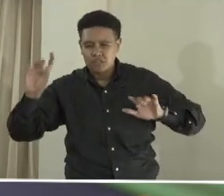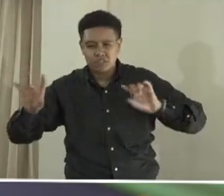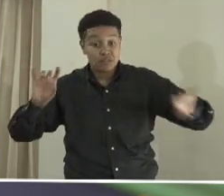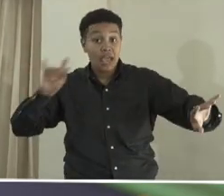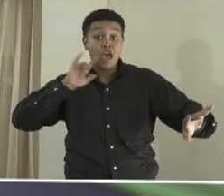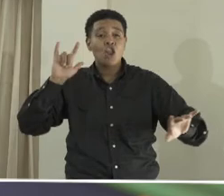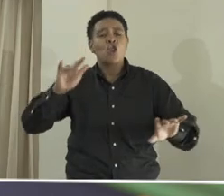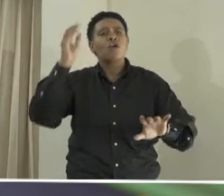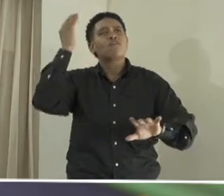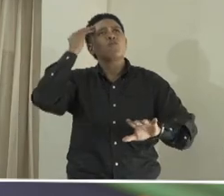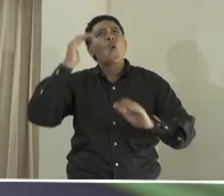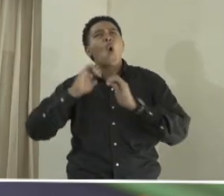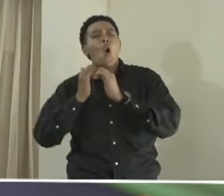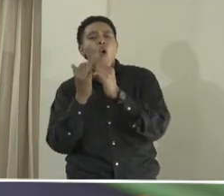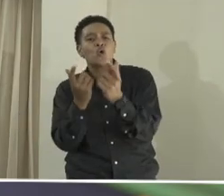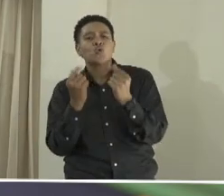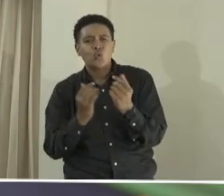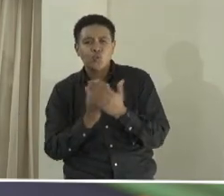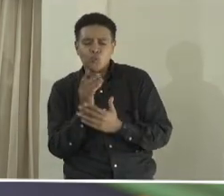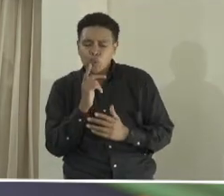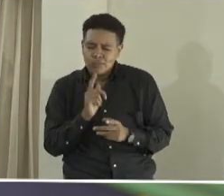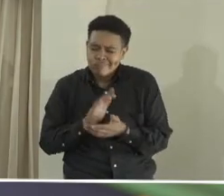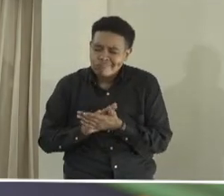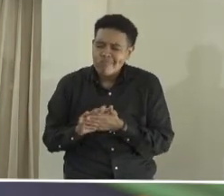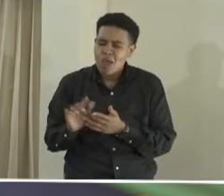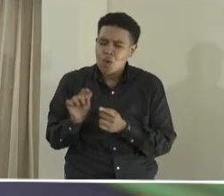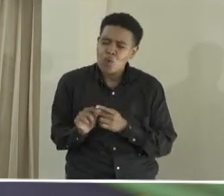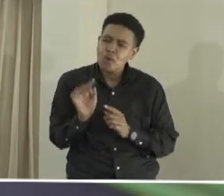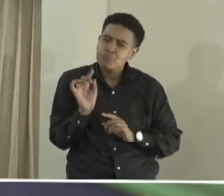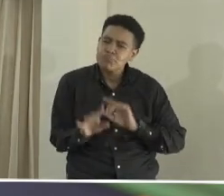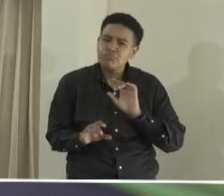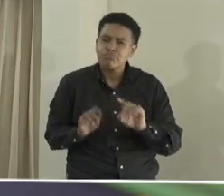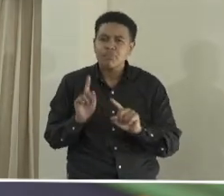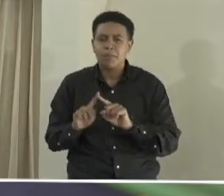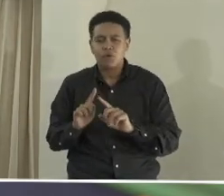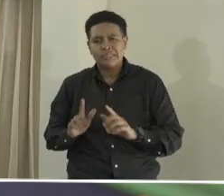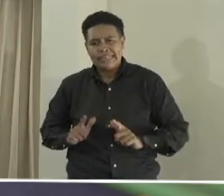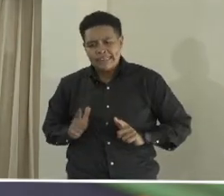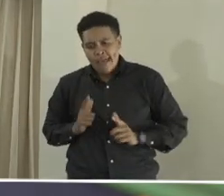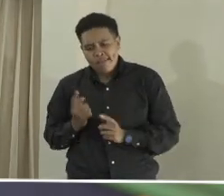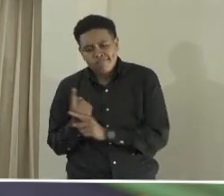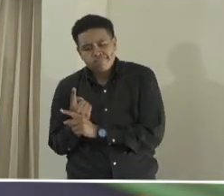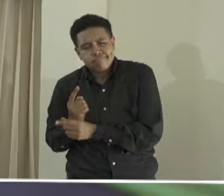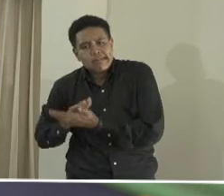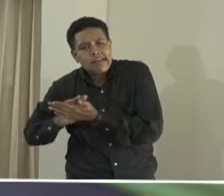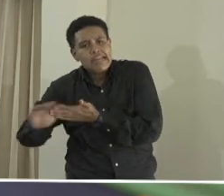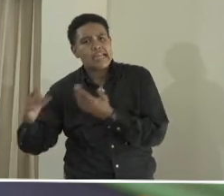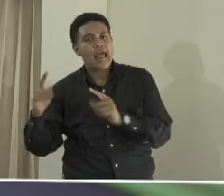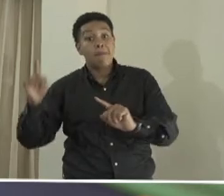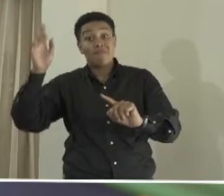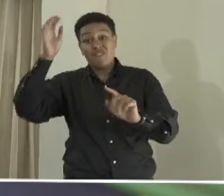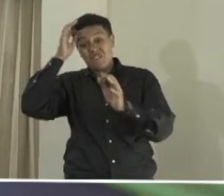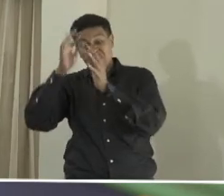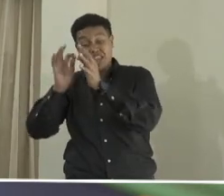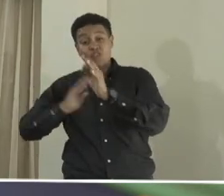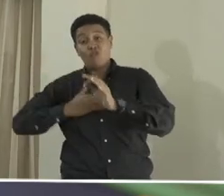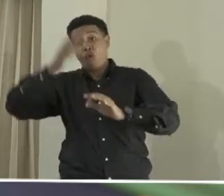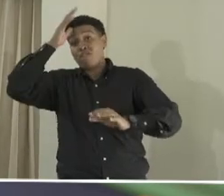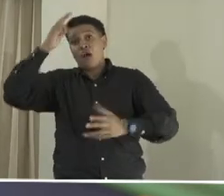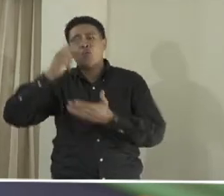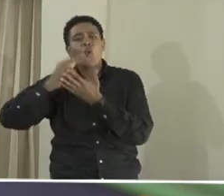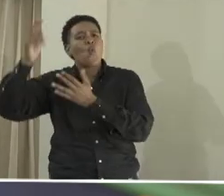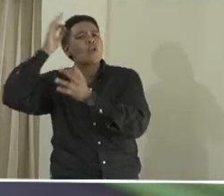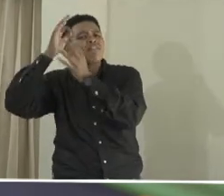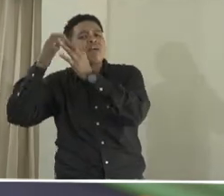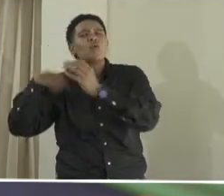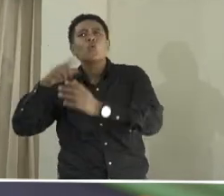love knows how, by kindly words and virtuous life. Faith of our fathers, holy faith, we will